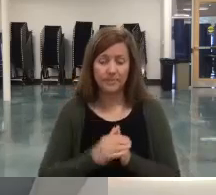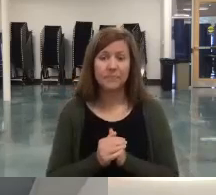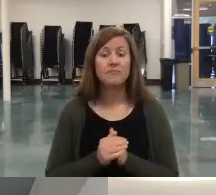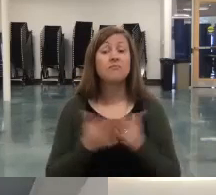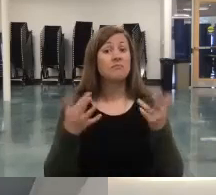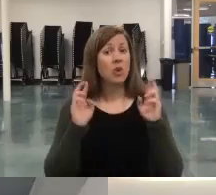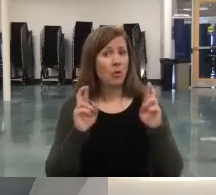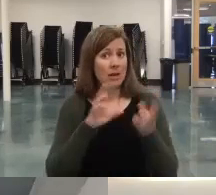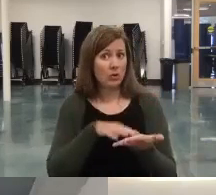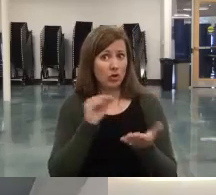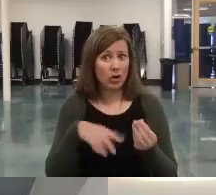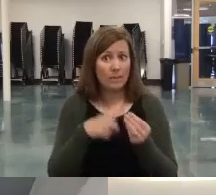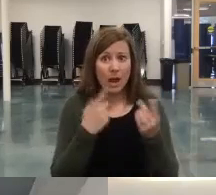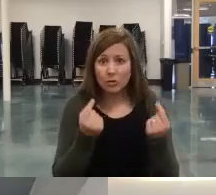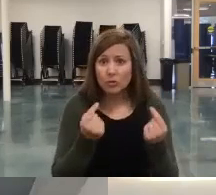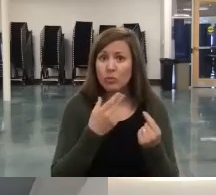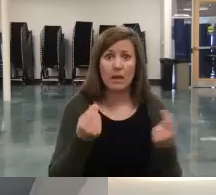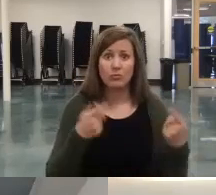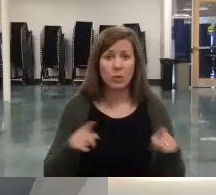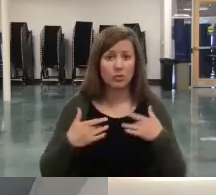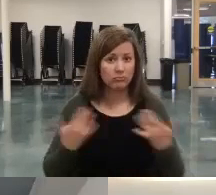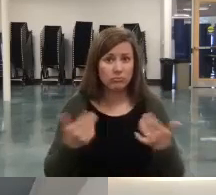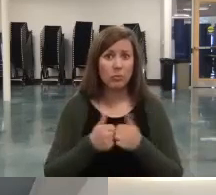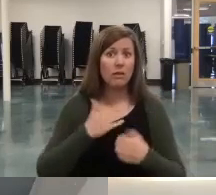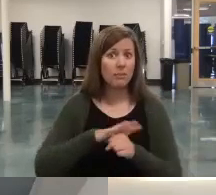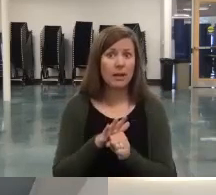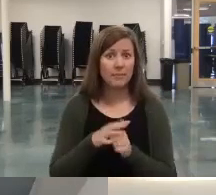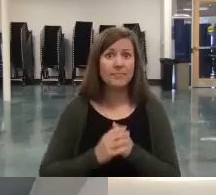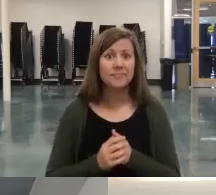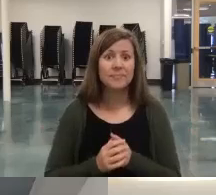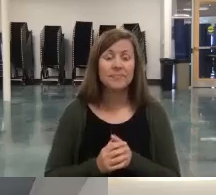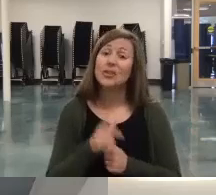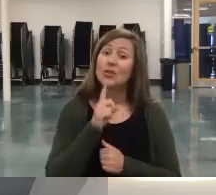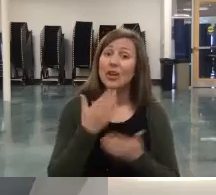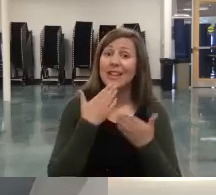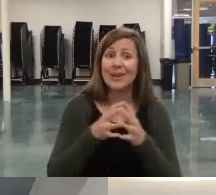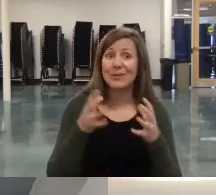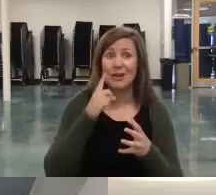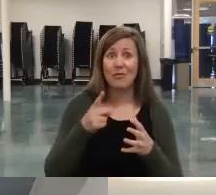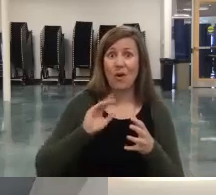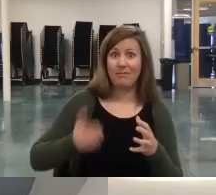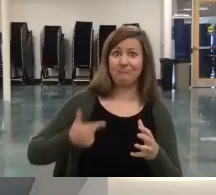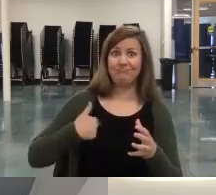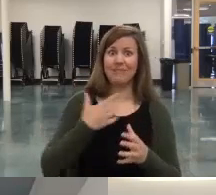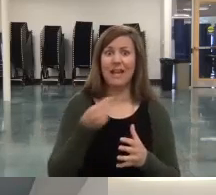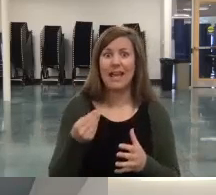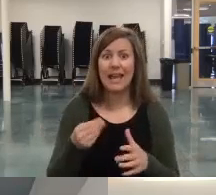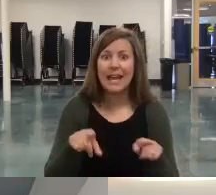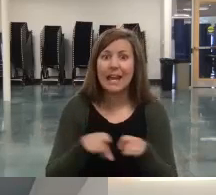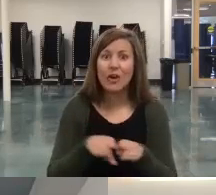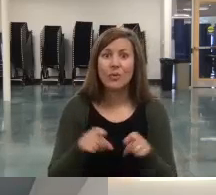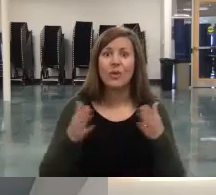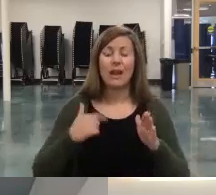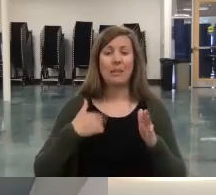more about what you guys do and what's going on during the pandemic over at Child Care. And thank you so much for having me and letting me share